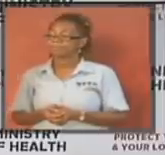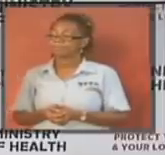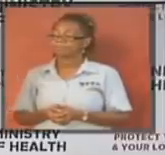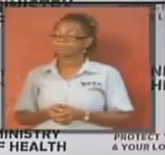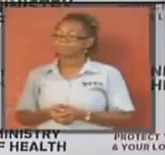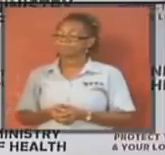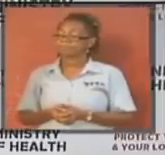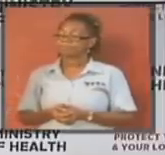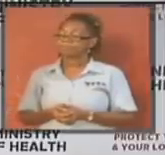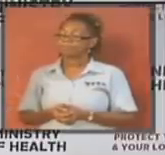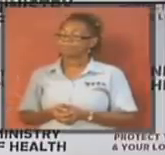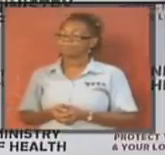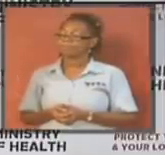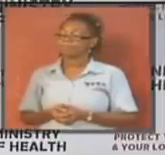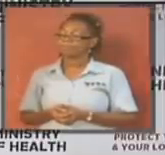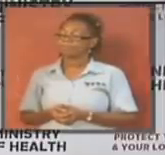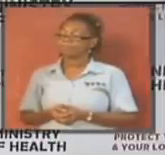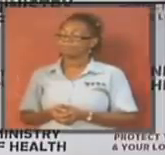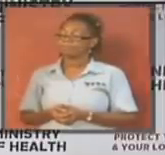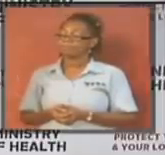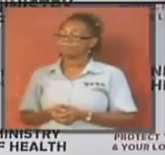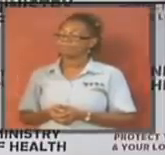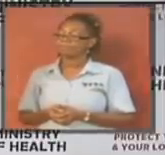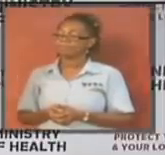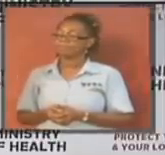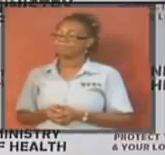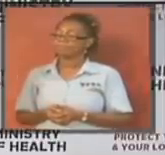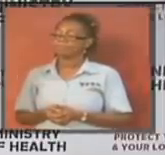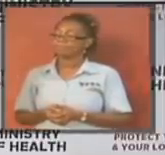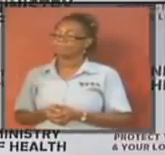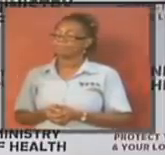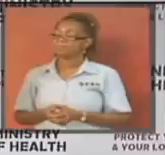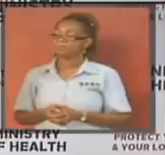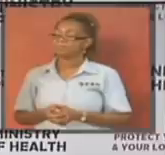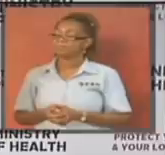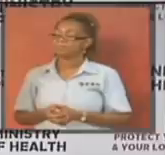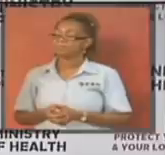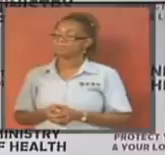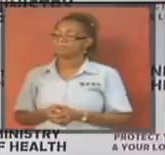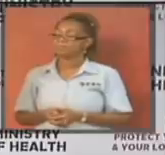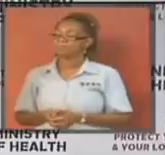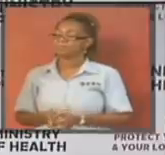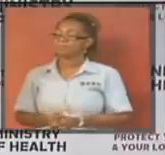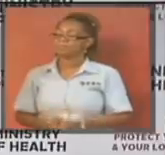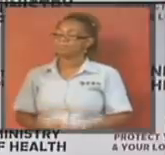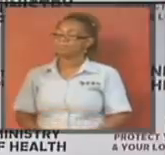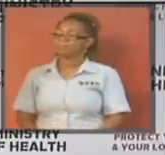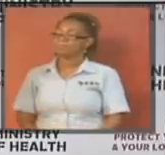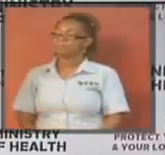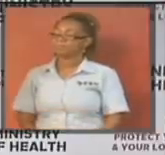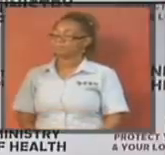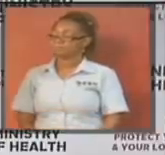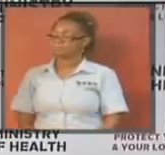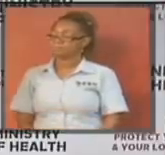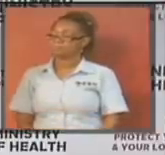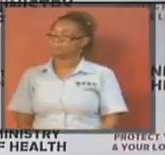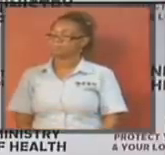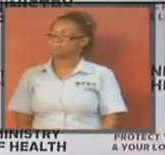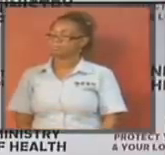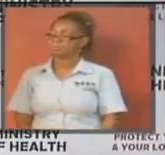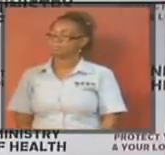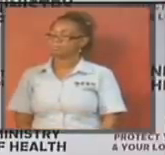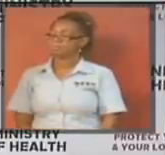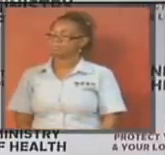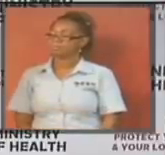Hi, good day. Good morning. Hi, Renuka Singh at the Trinidad Guardian. If I could follow on the questions posed by